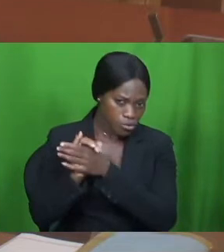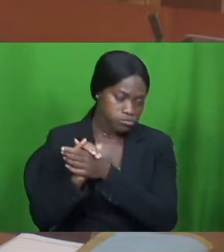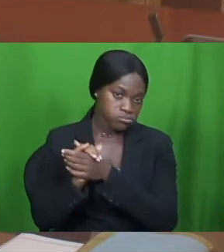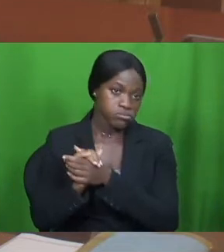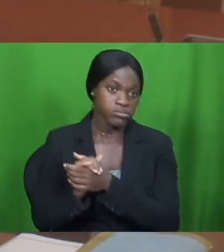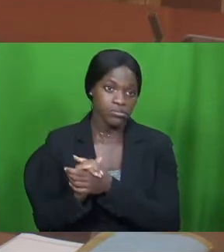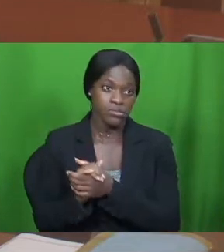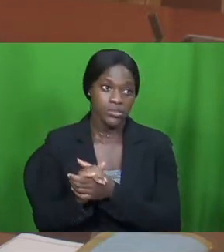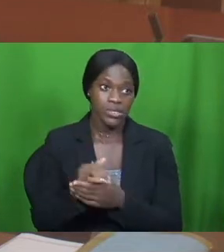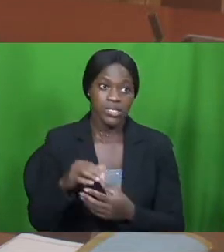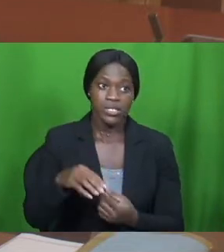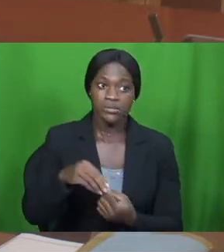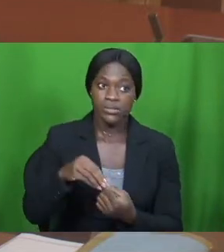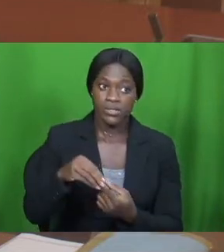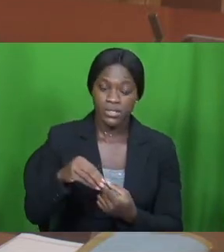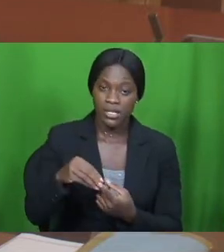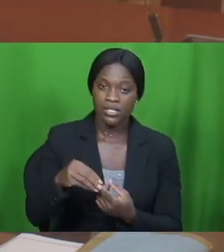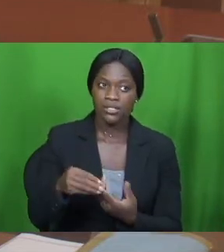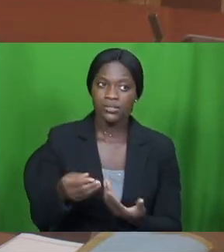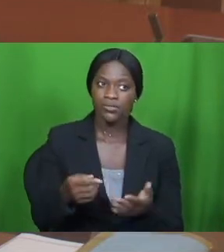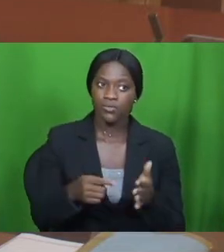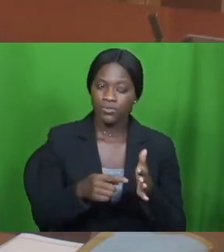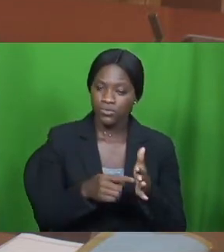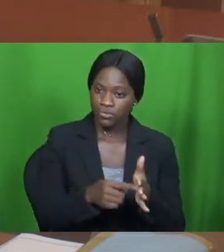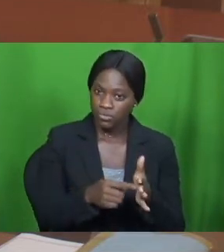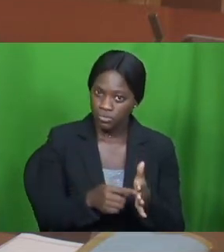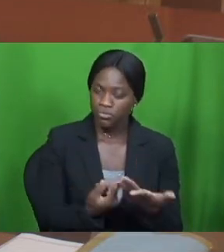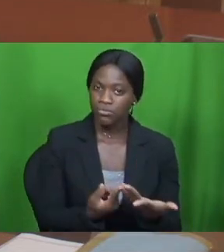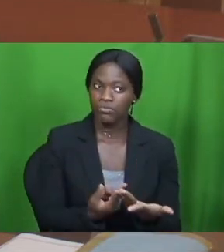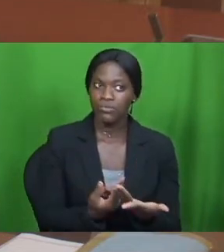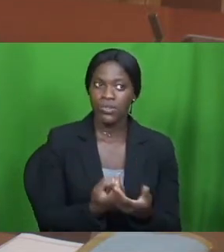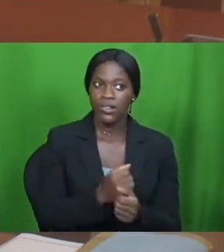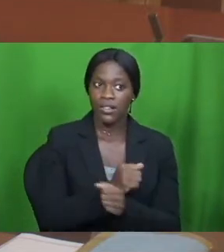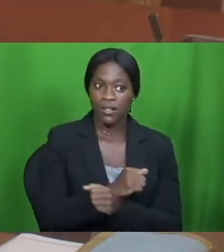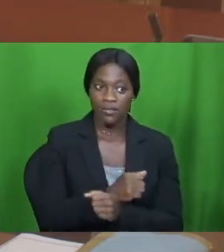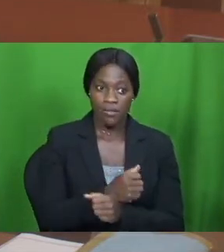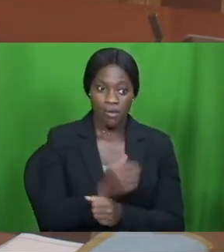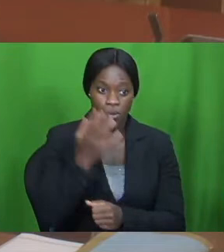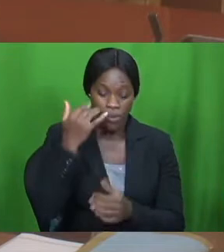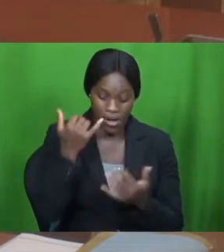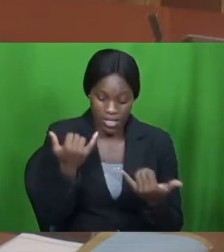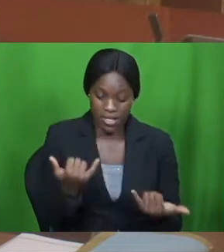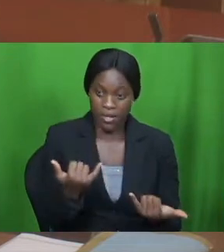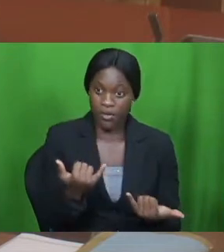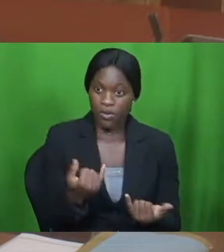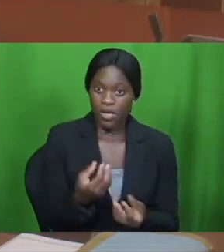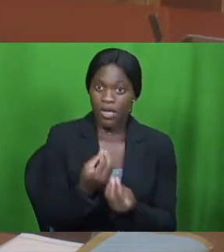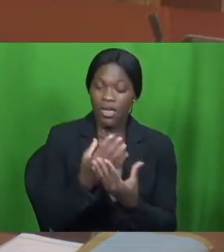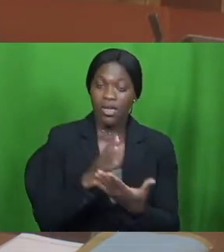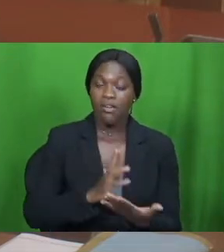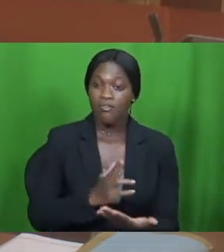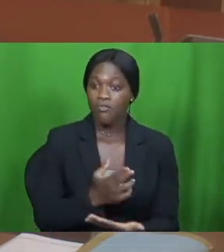to particularly show pride because as we speak, we are told that that establishment